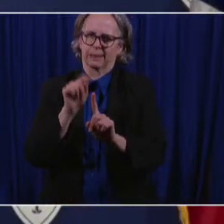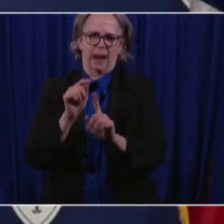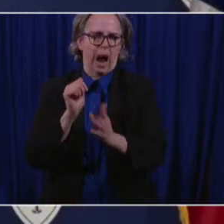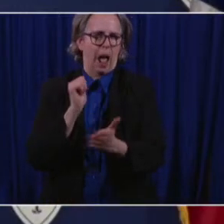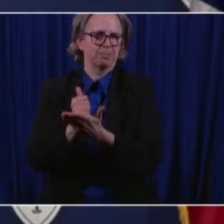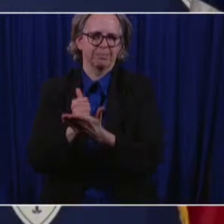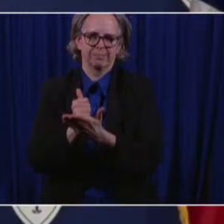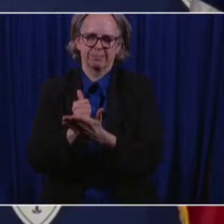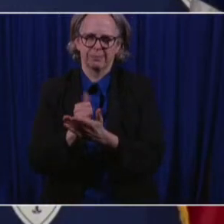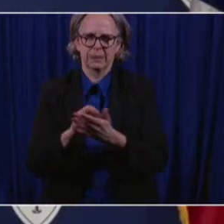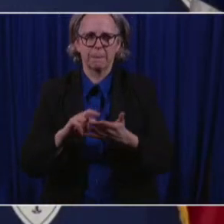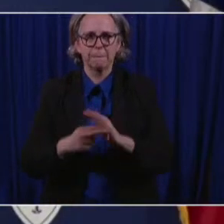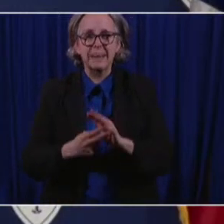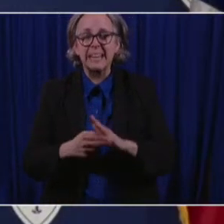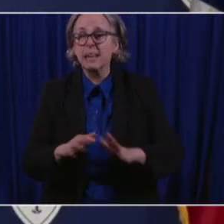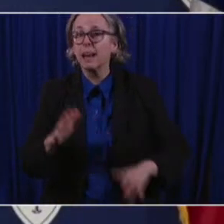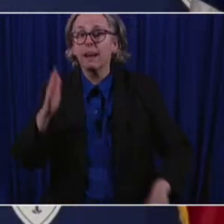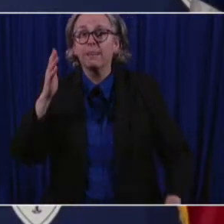point,